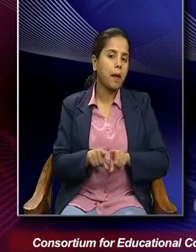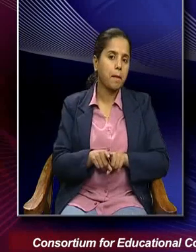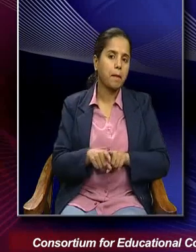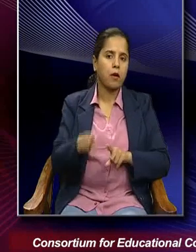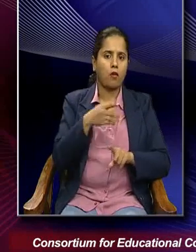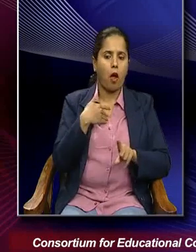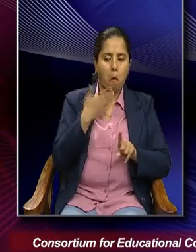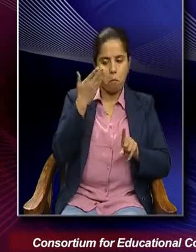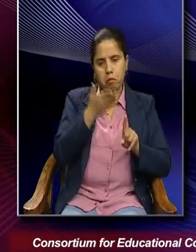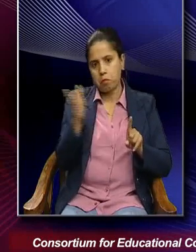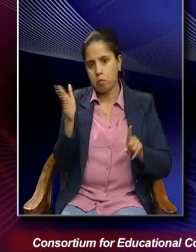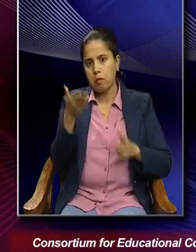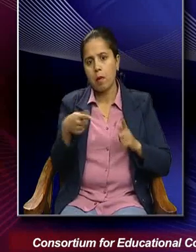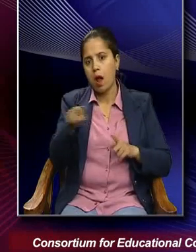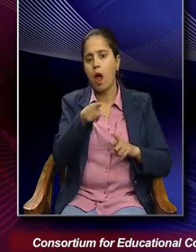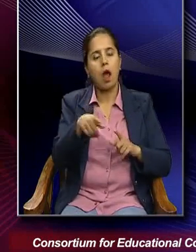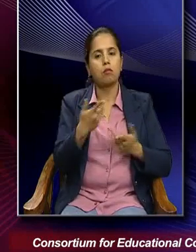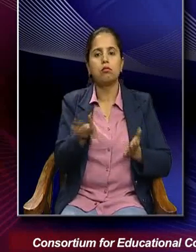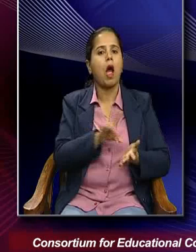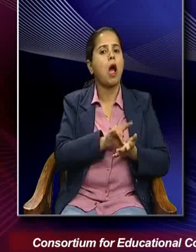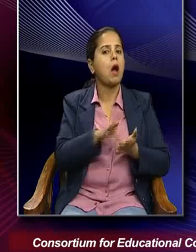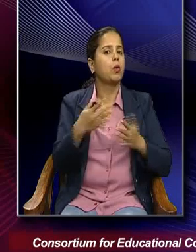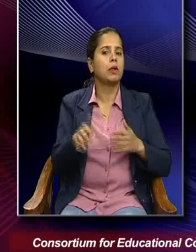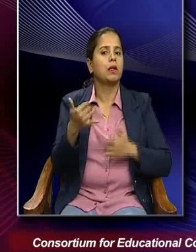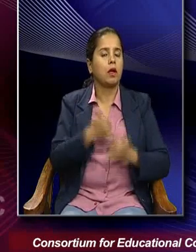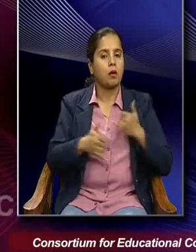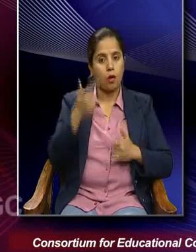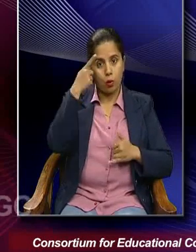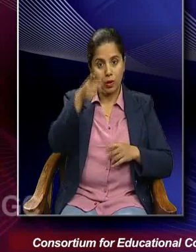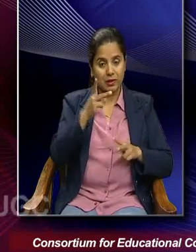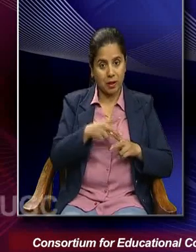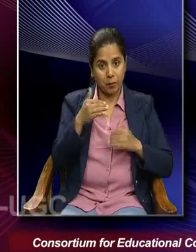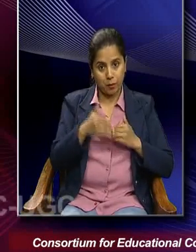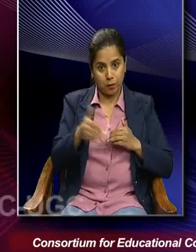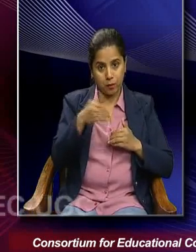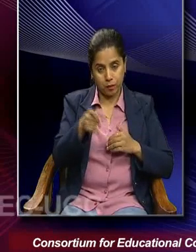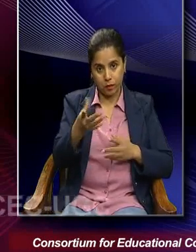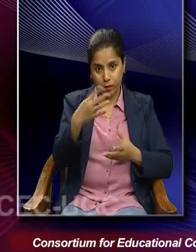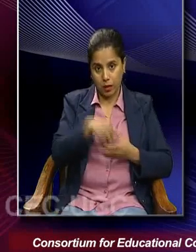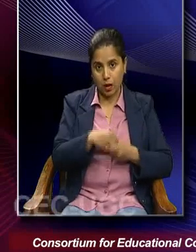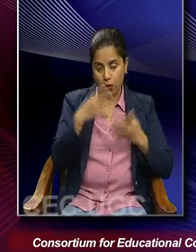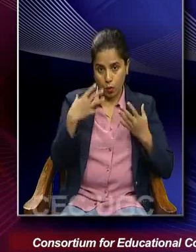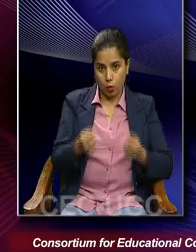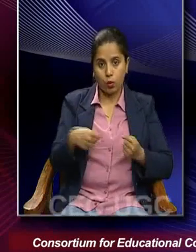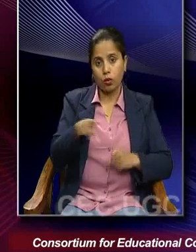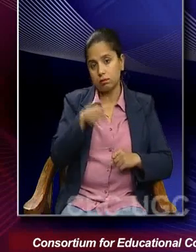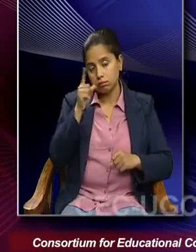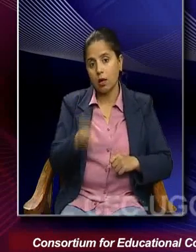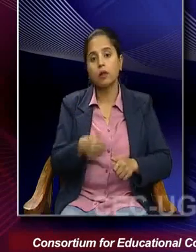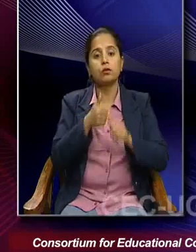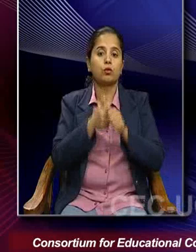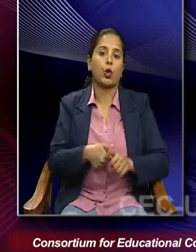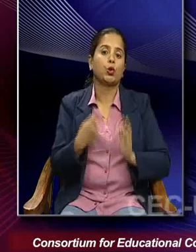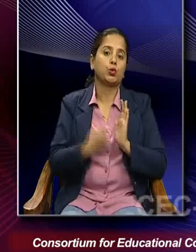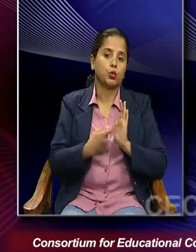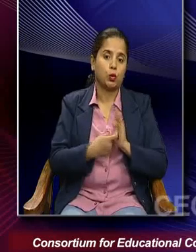deviant. You will be out of the game. So, for you to continue being a part of it, you have to follow rule